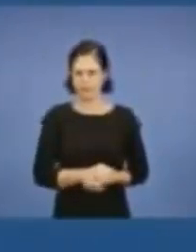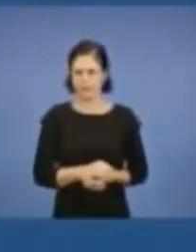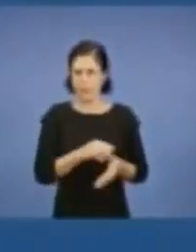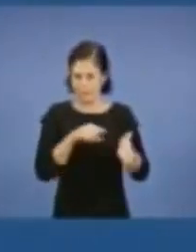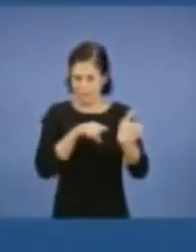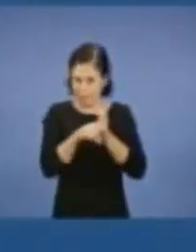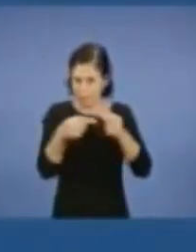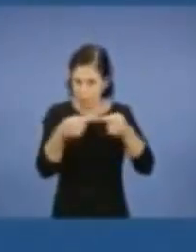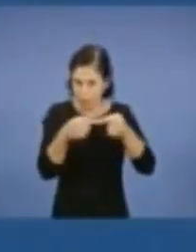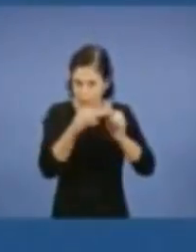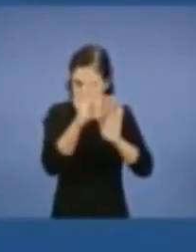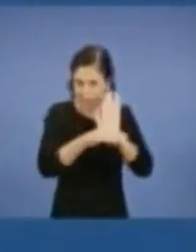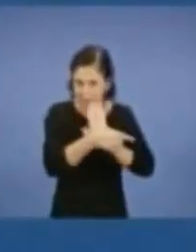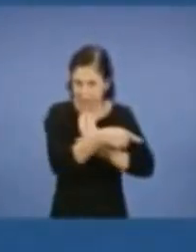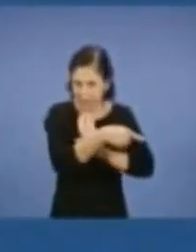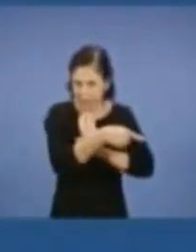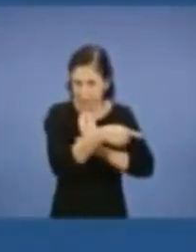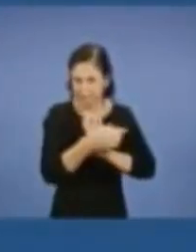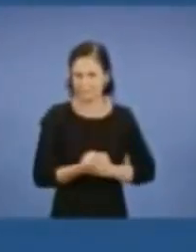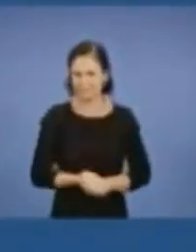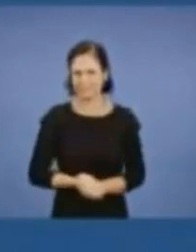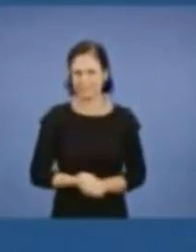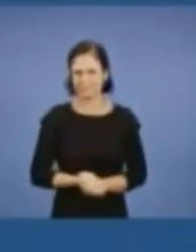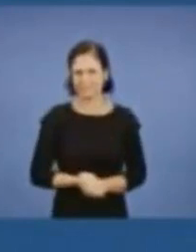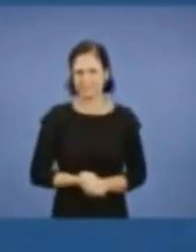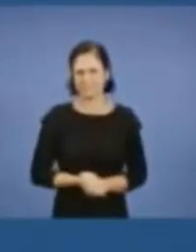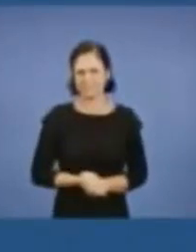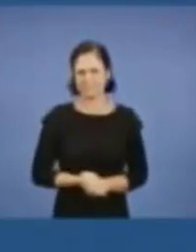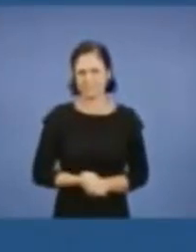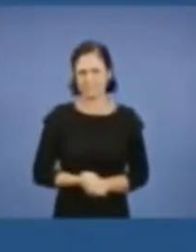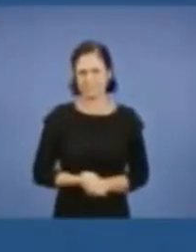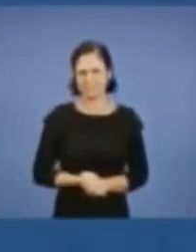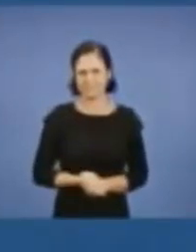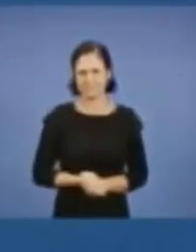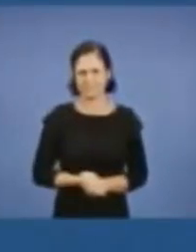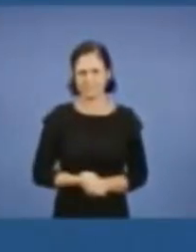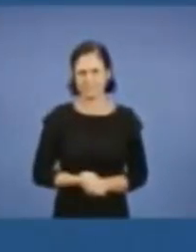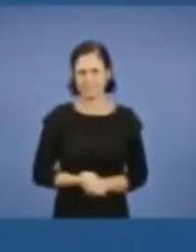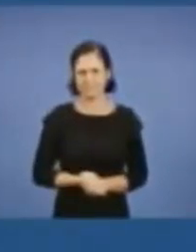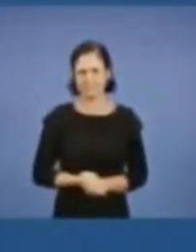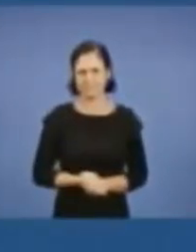John 20:14. We're going to ask a question in relation to this text.